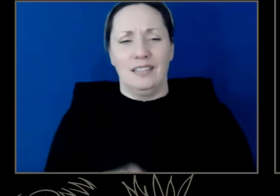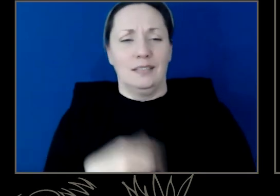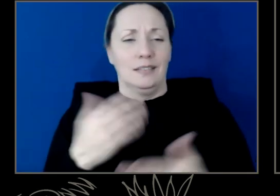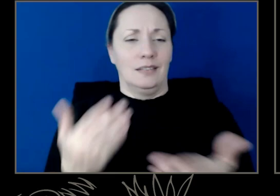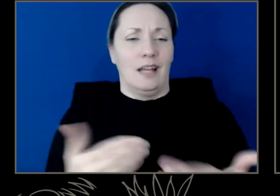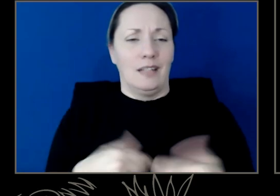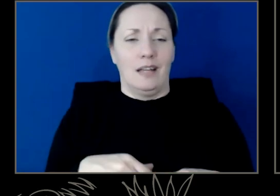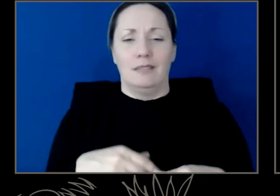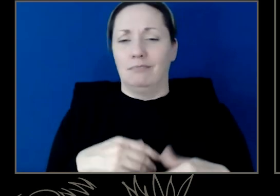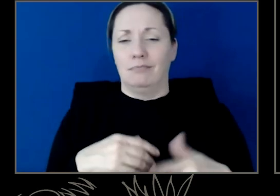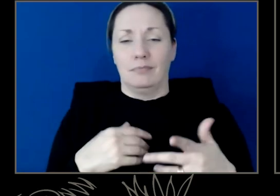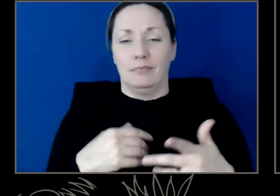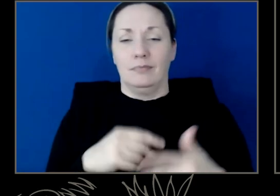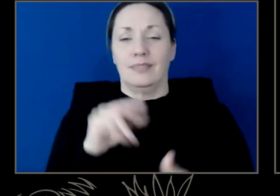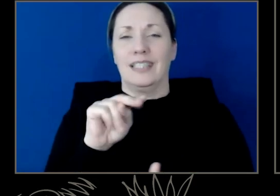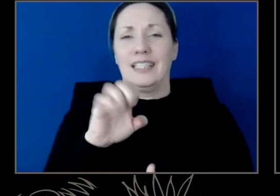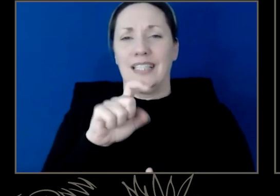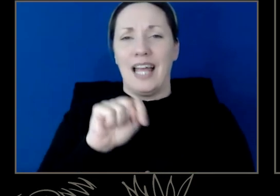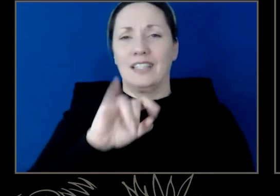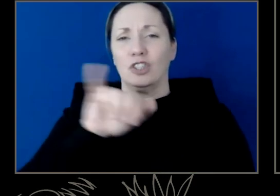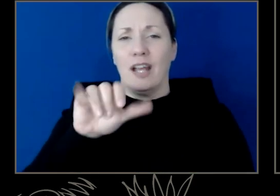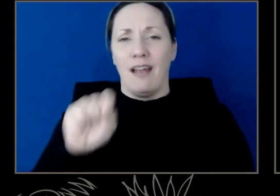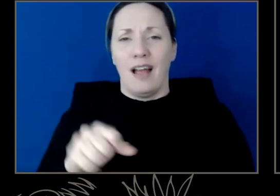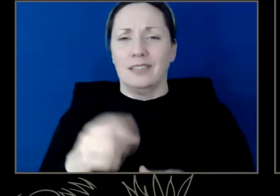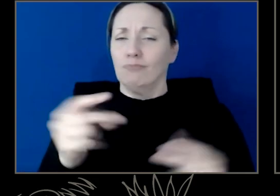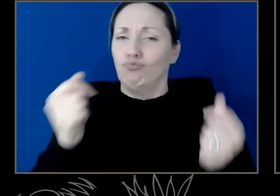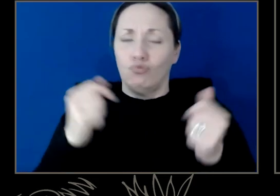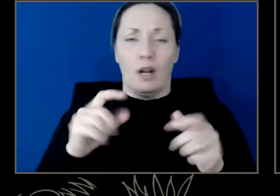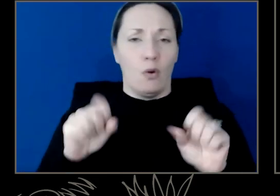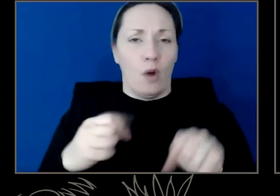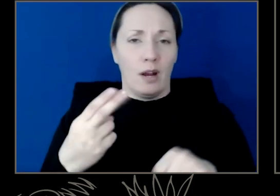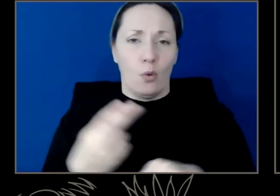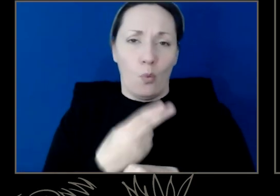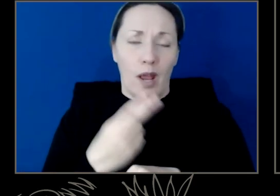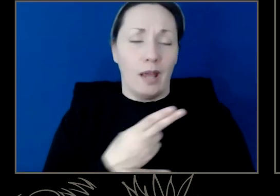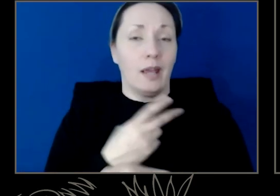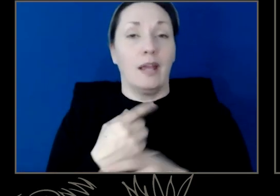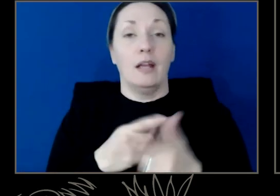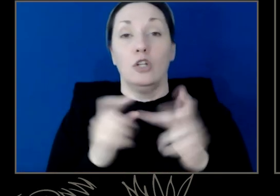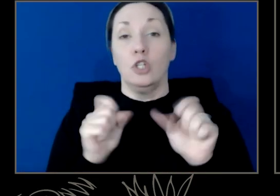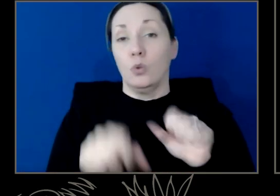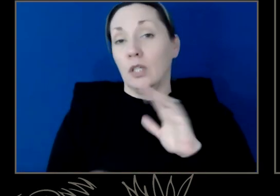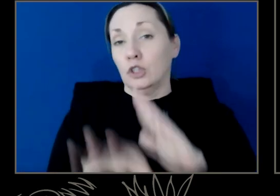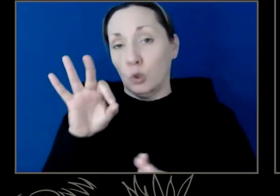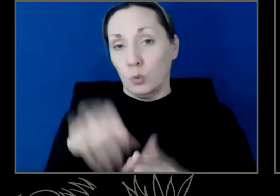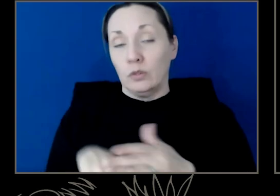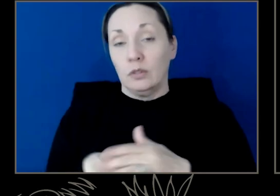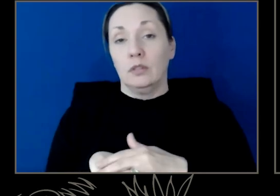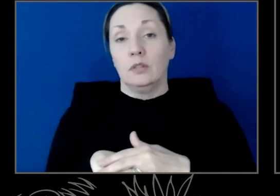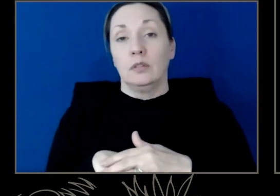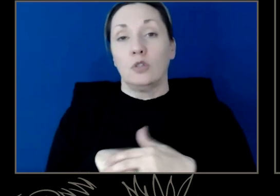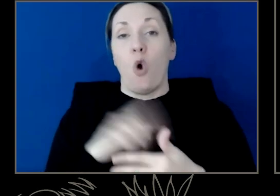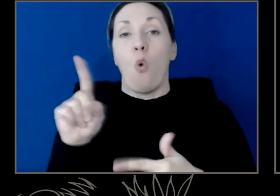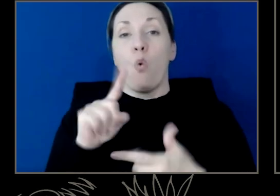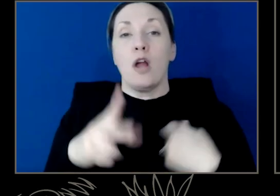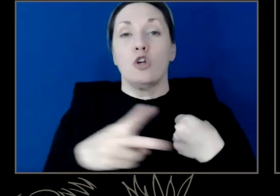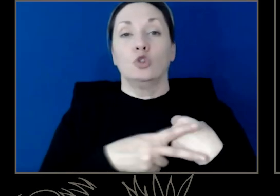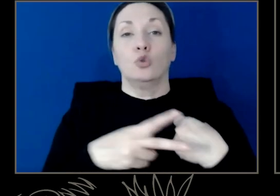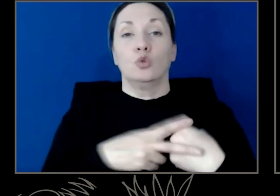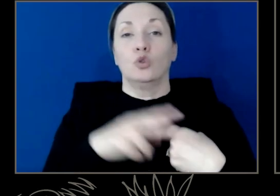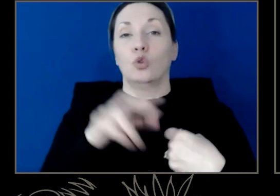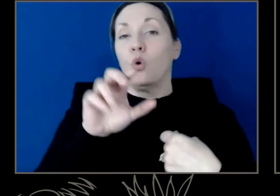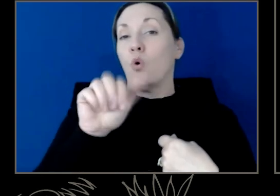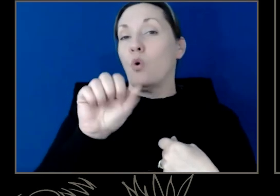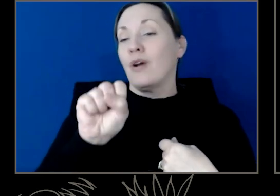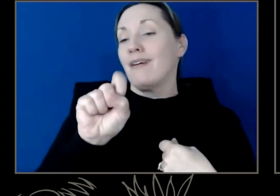box. You just call this pglite.create function. You can choose where to store the state of